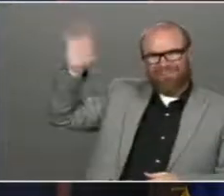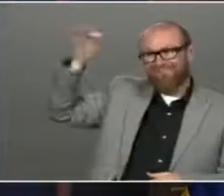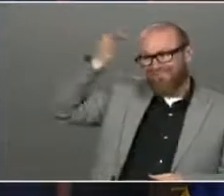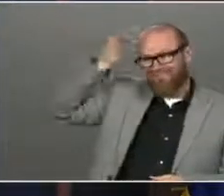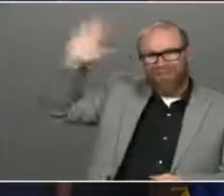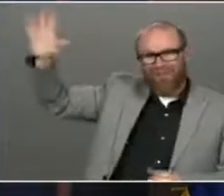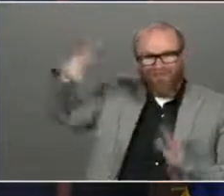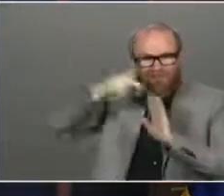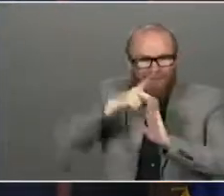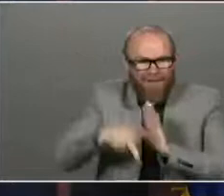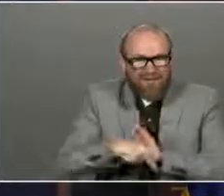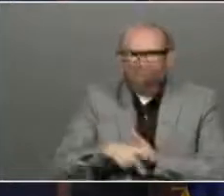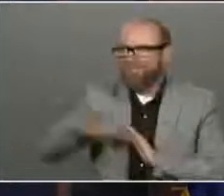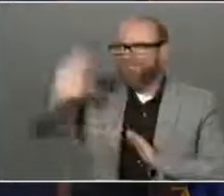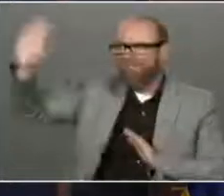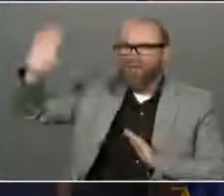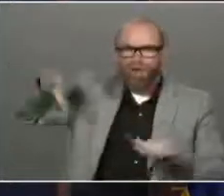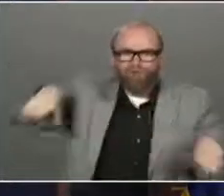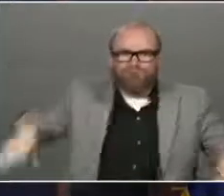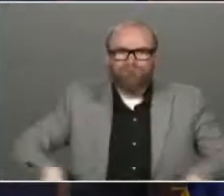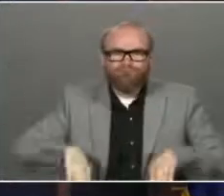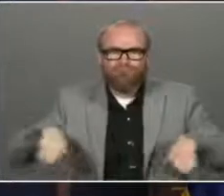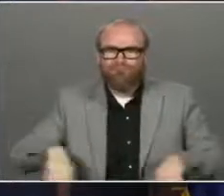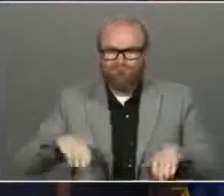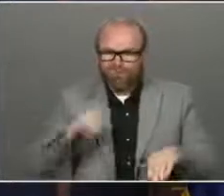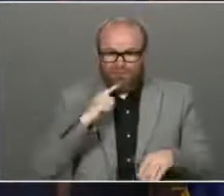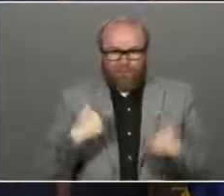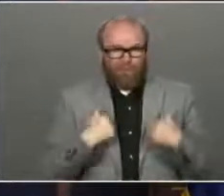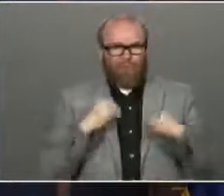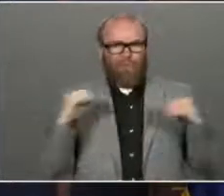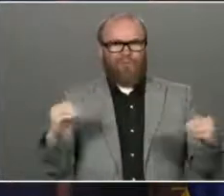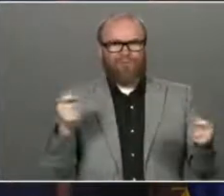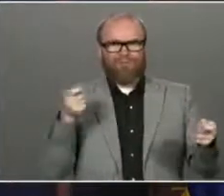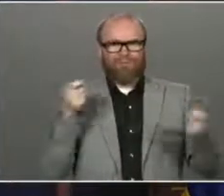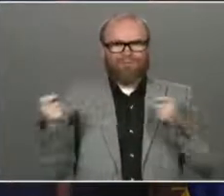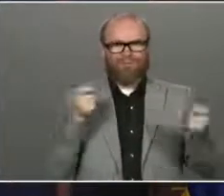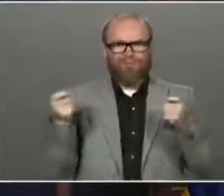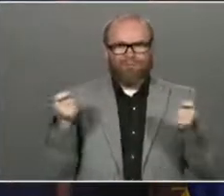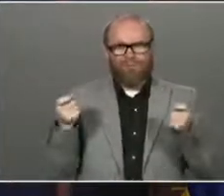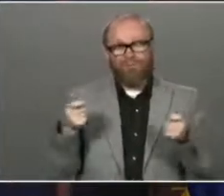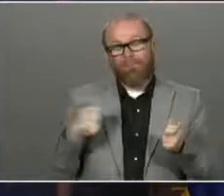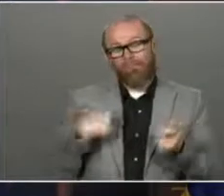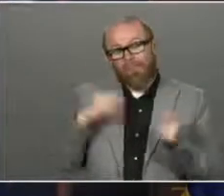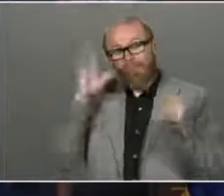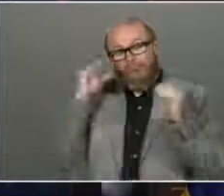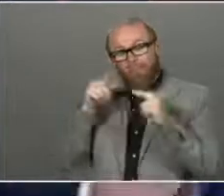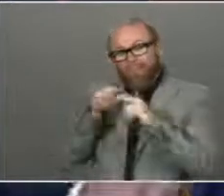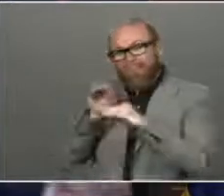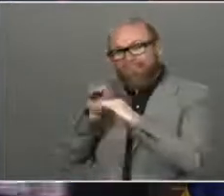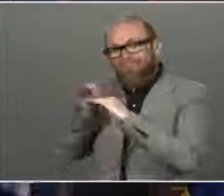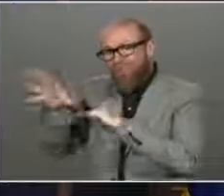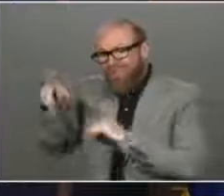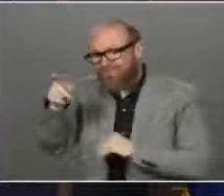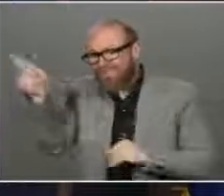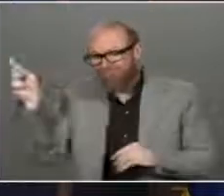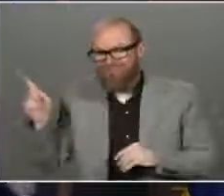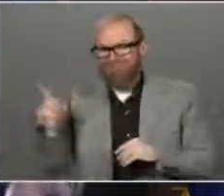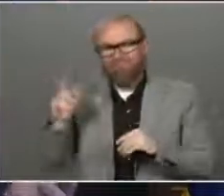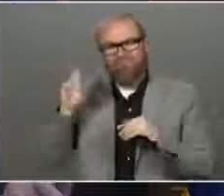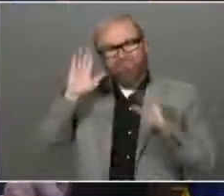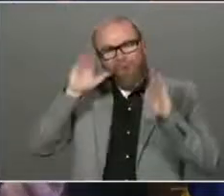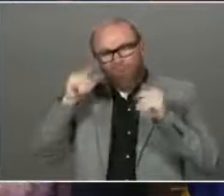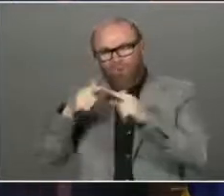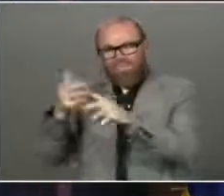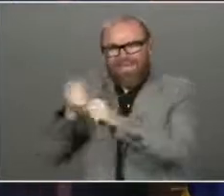policies, and so that's beyond our control. So, but we are trying to influence that, trying to again increase supply, get as